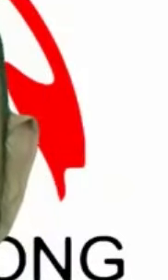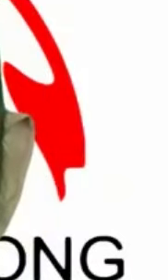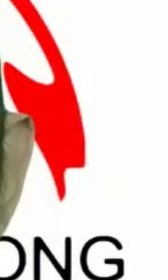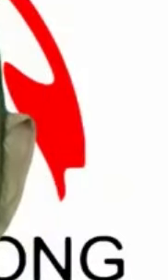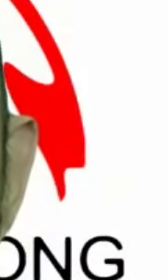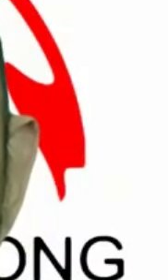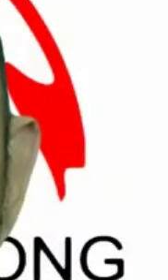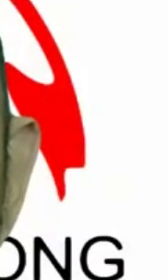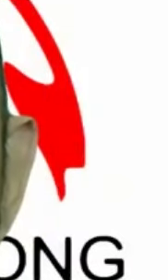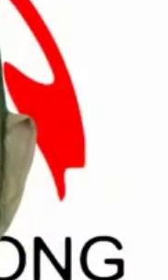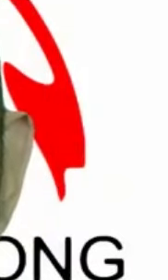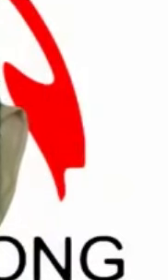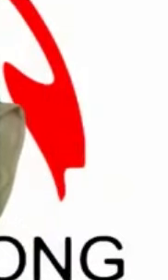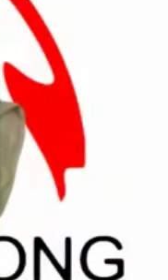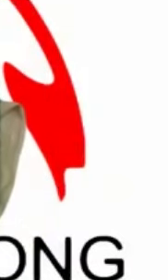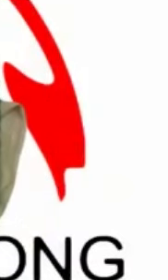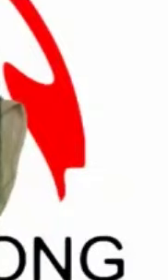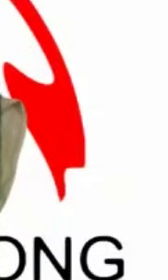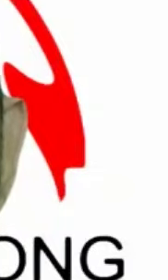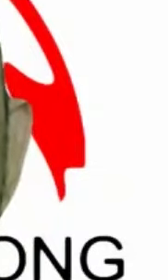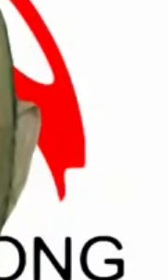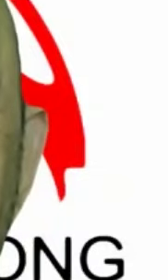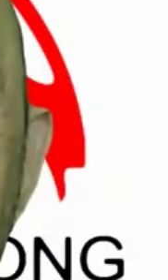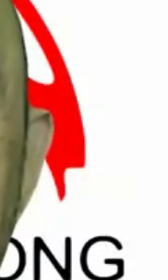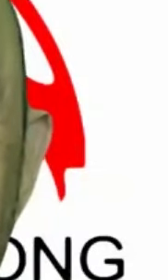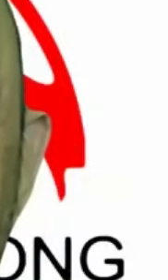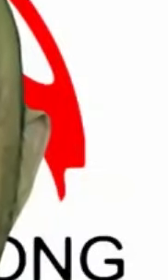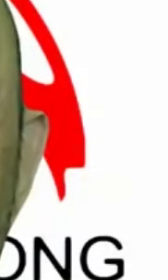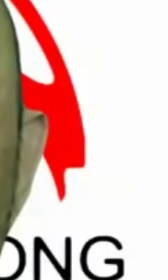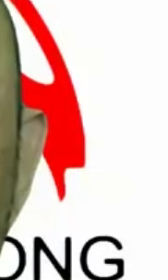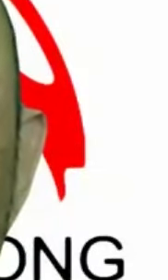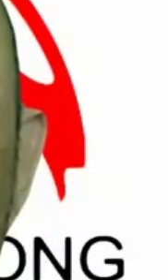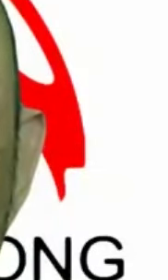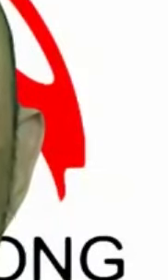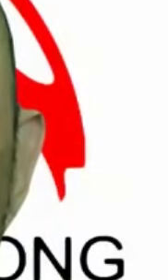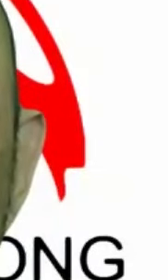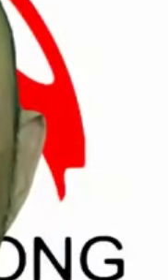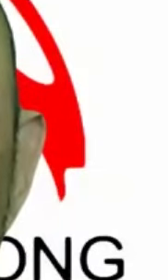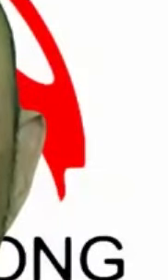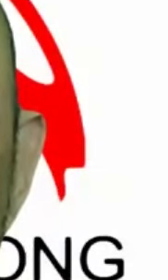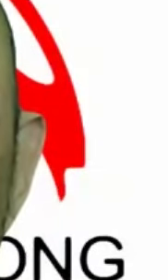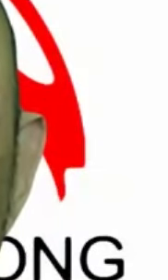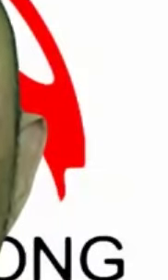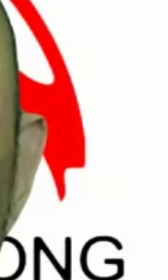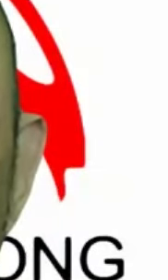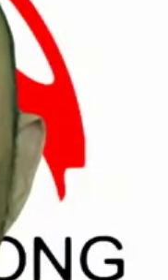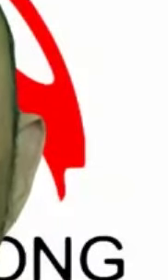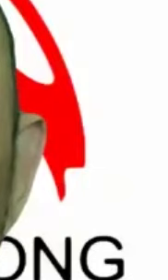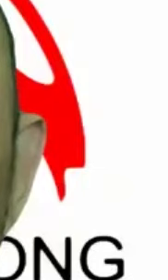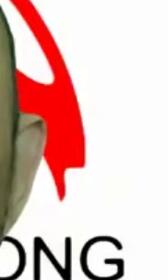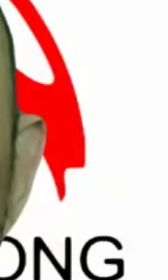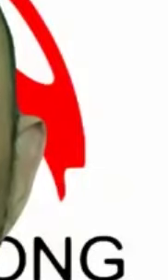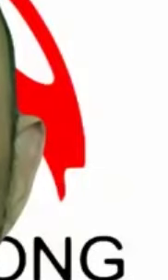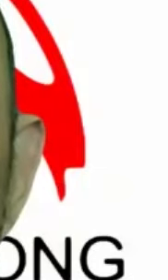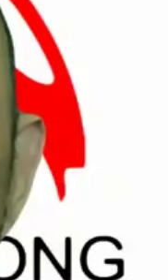have the opportunity of being the creator and also I was the consultant that helped to create the disability